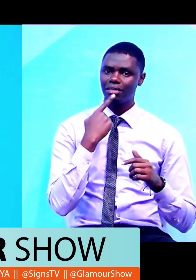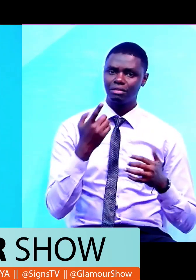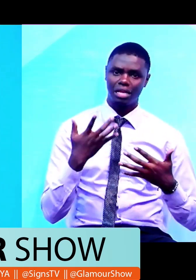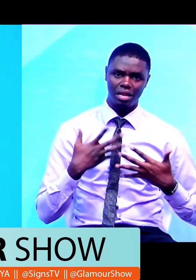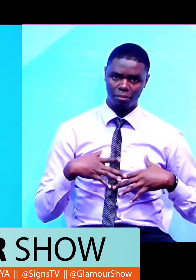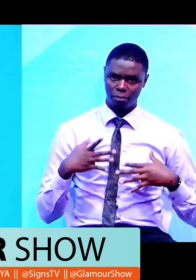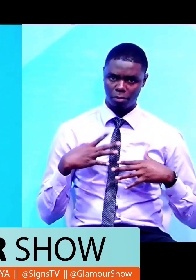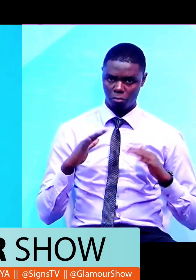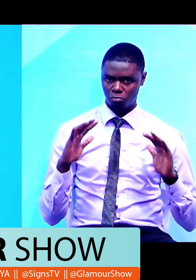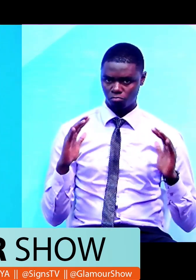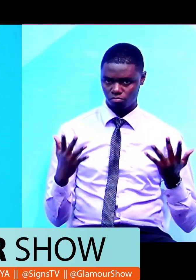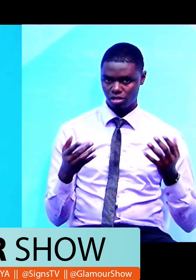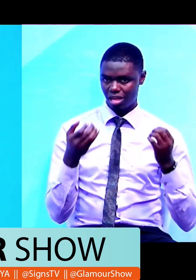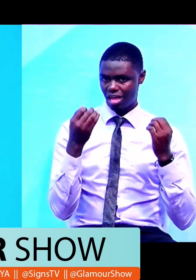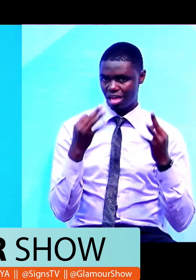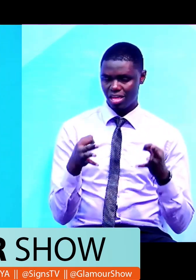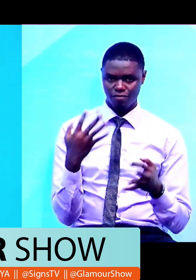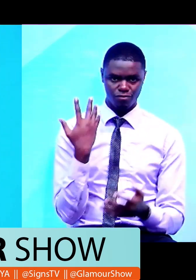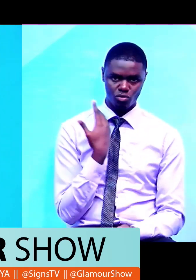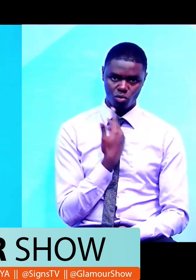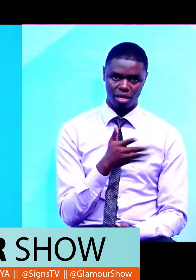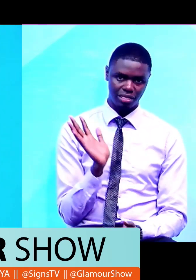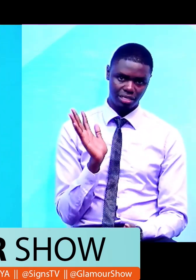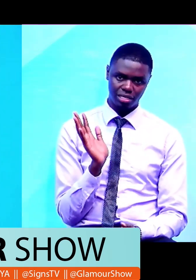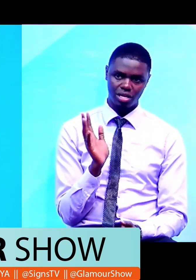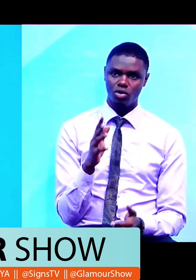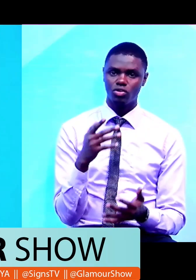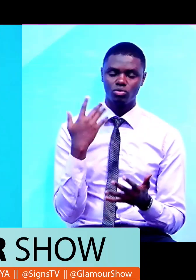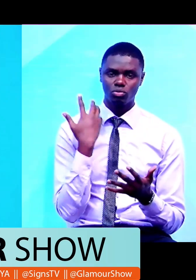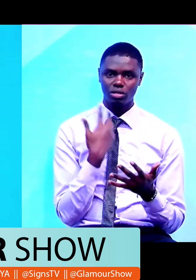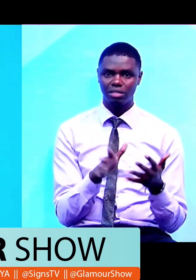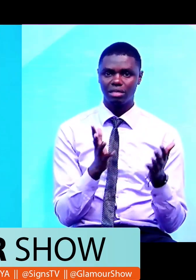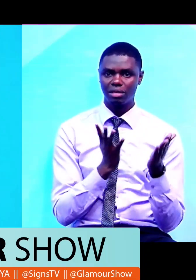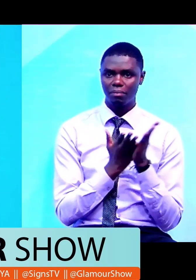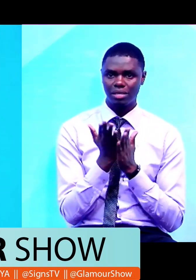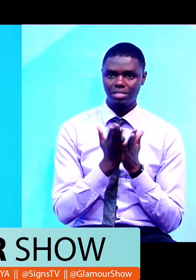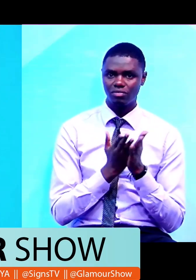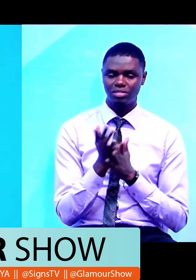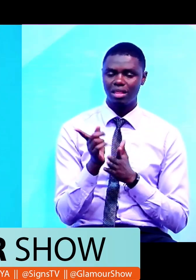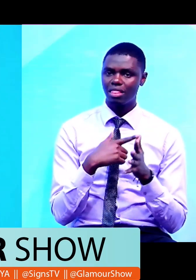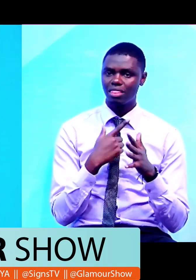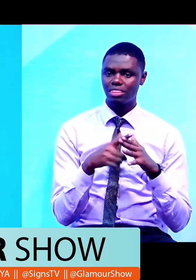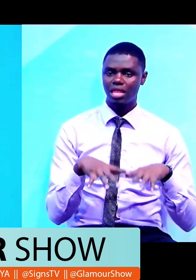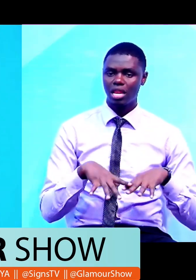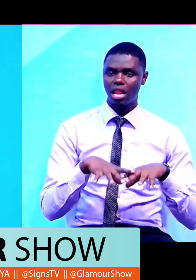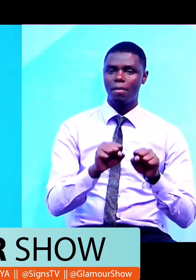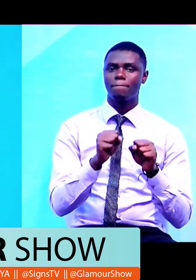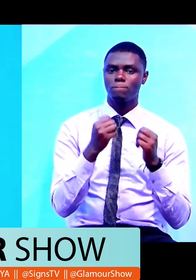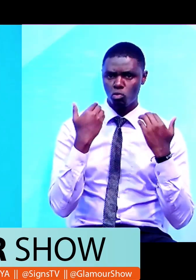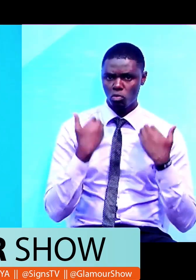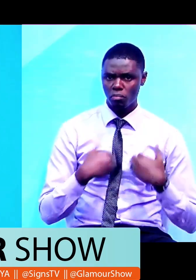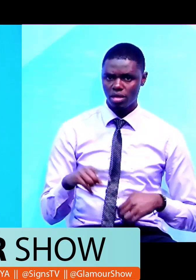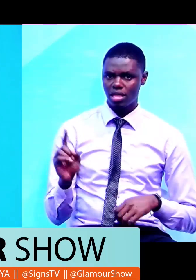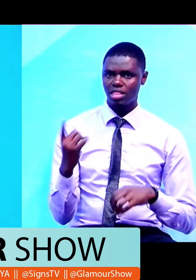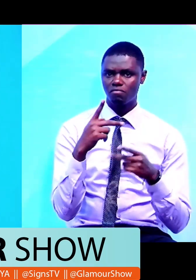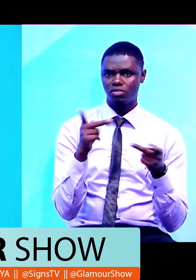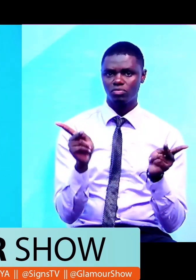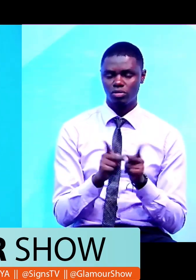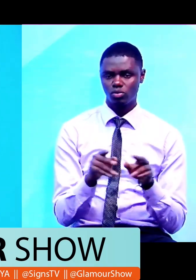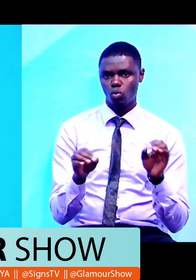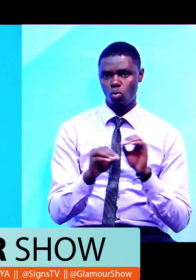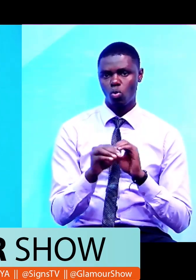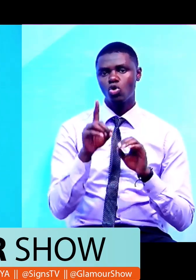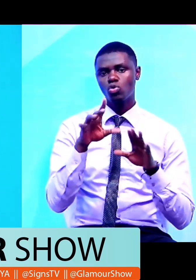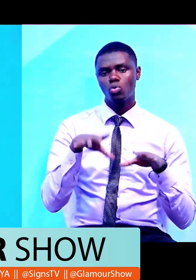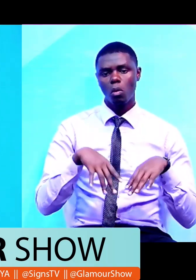people, if you don't like my services, you should not have booked me in the first place, because you booking me means